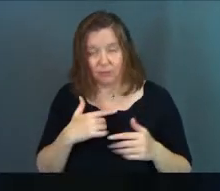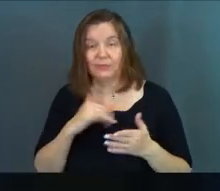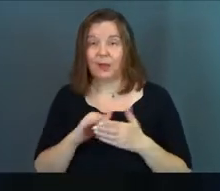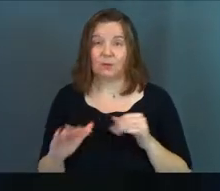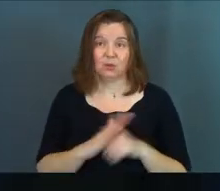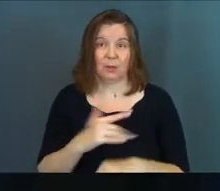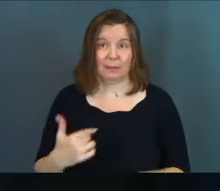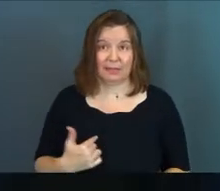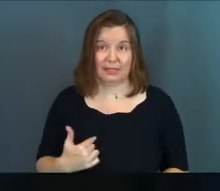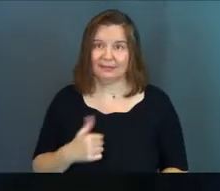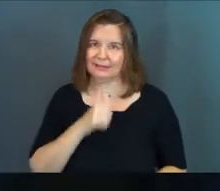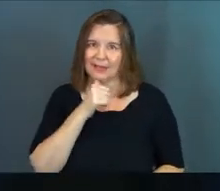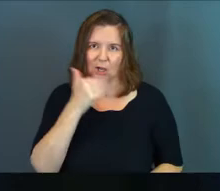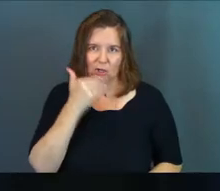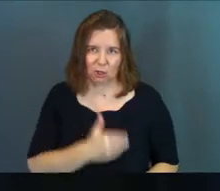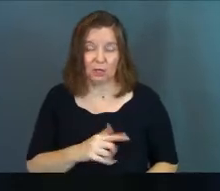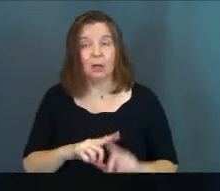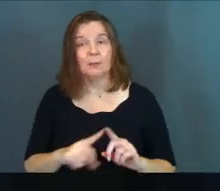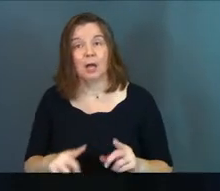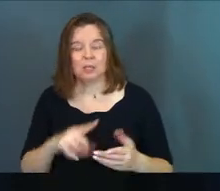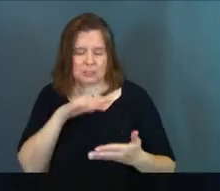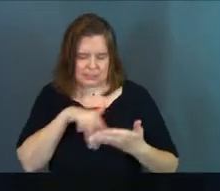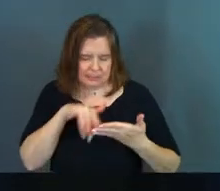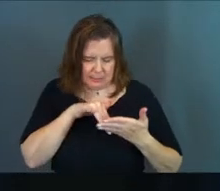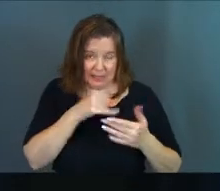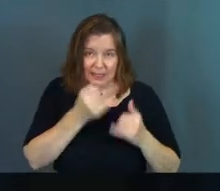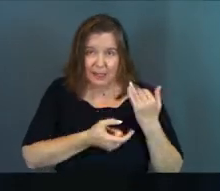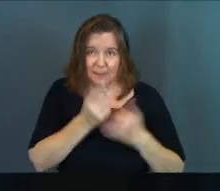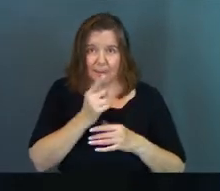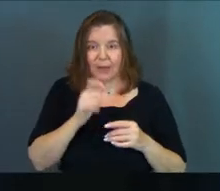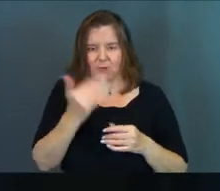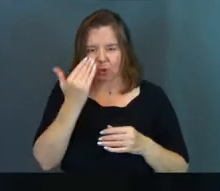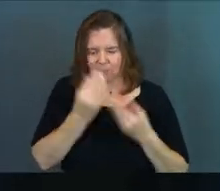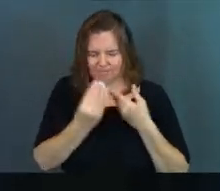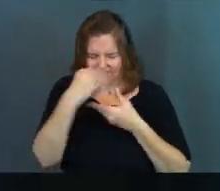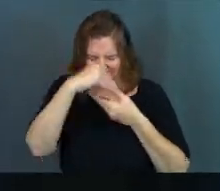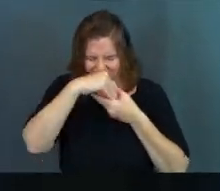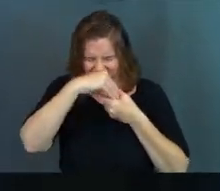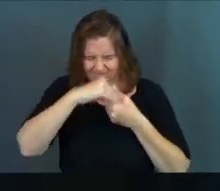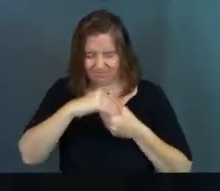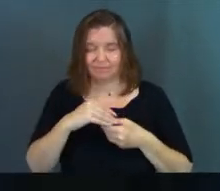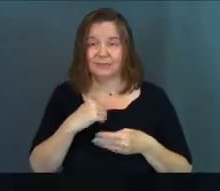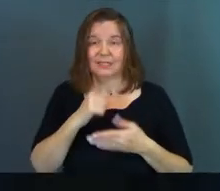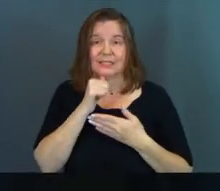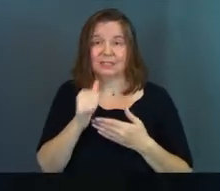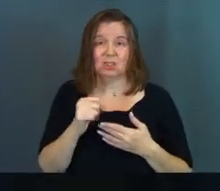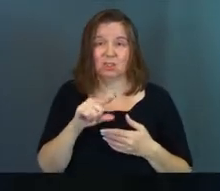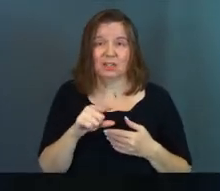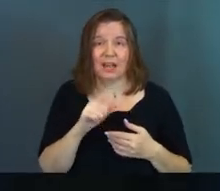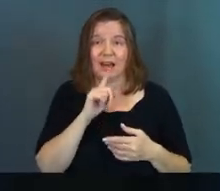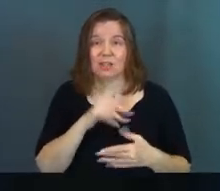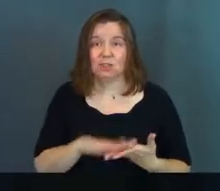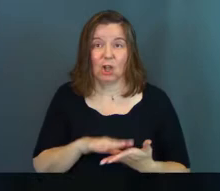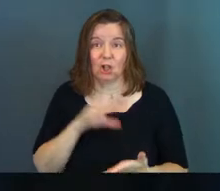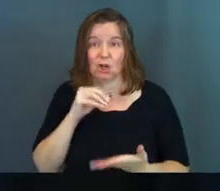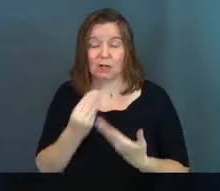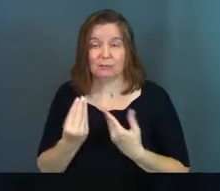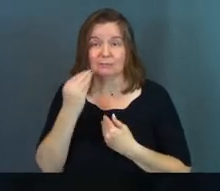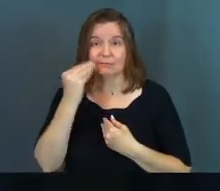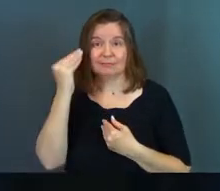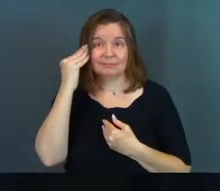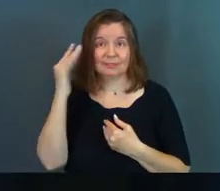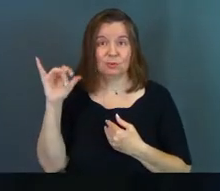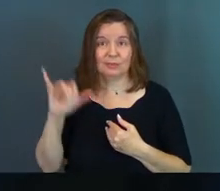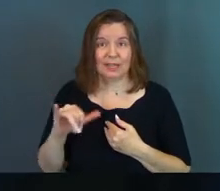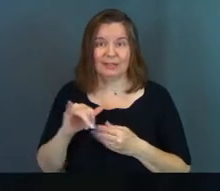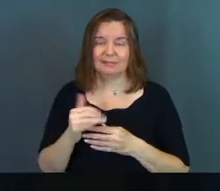was just totally me. It's not good. But you cram, you're like, I just got to know the knowledge. And cramming doesn't help you, right? Because you're not actually gaining knowledge. You're